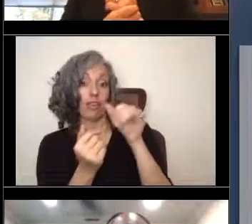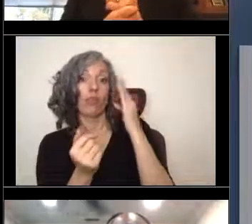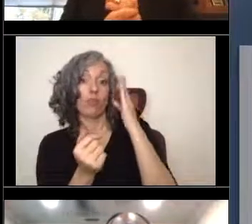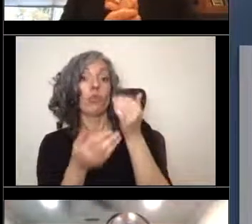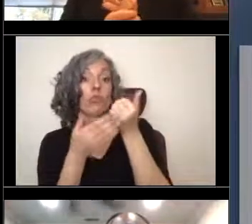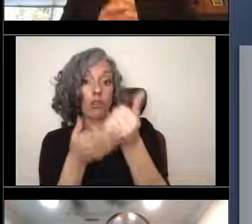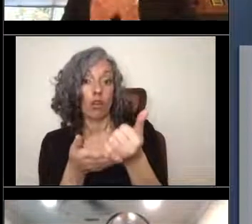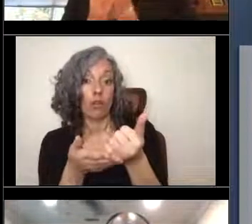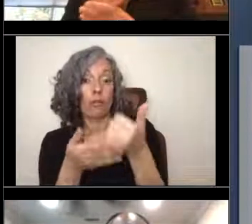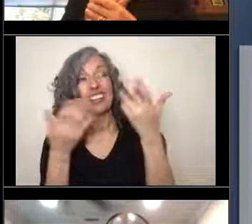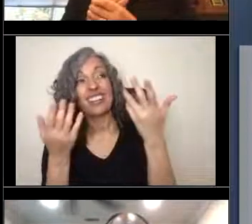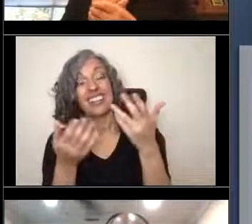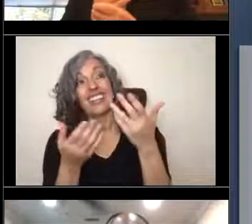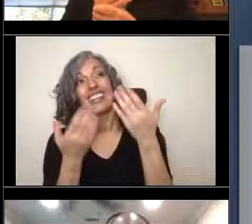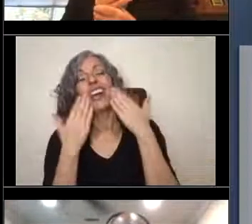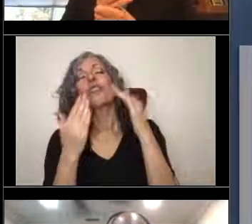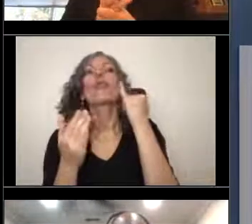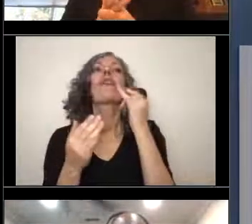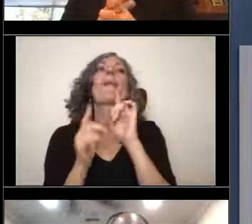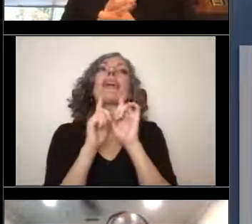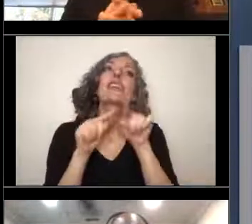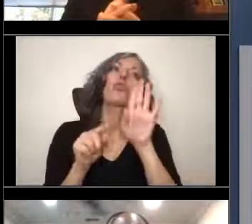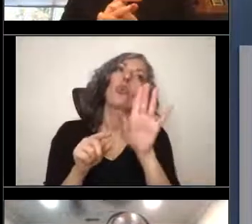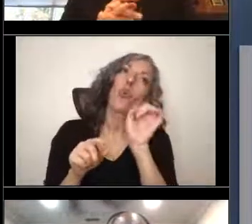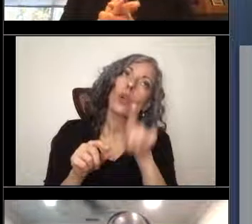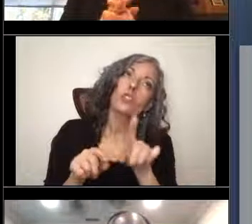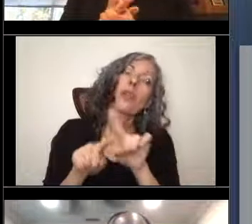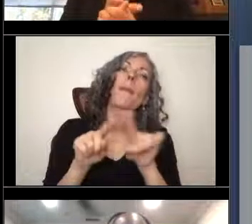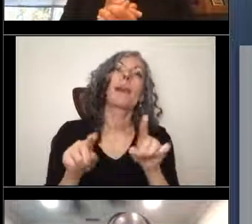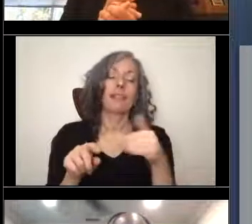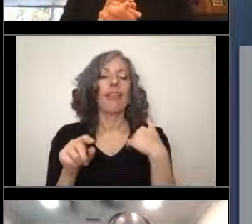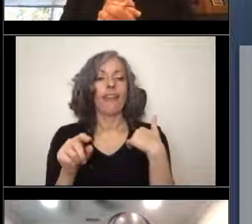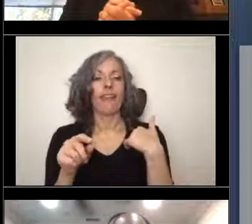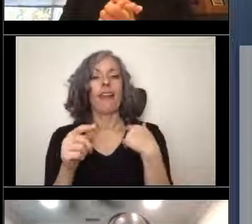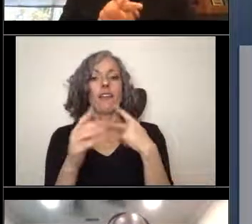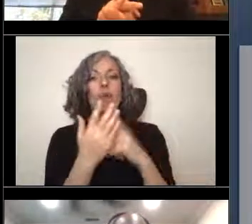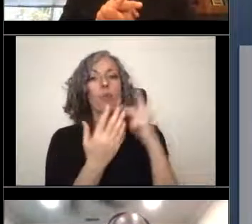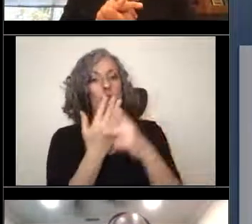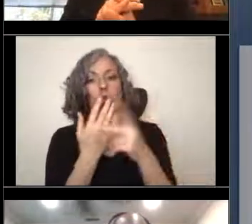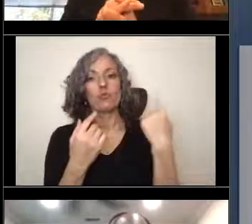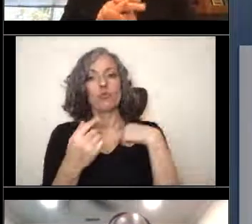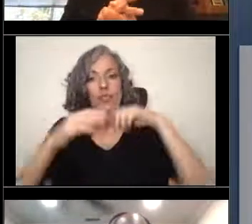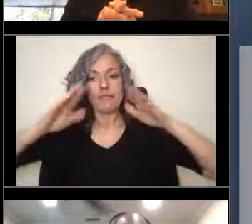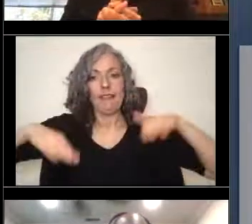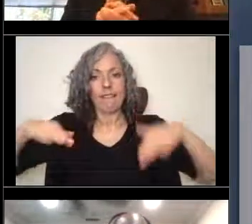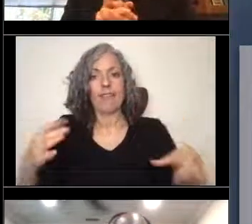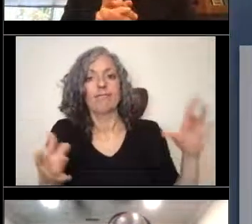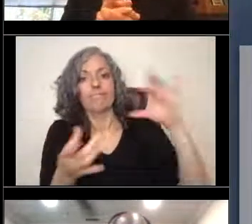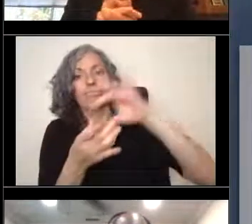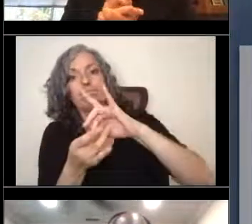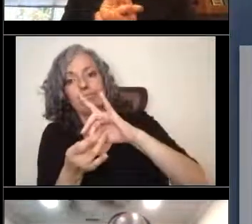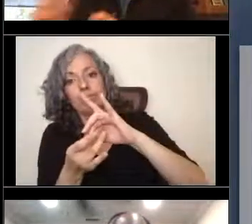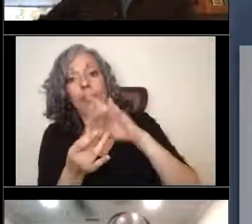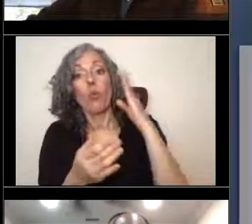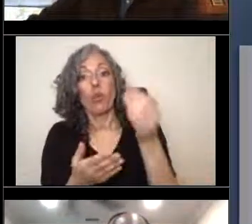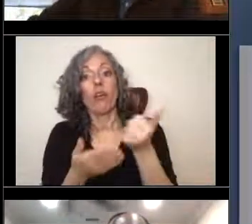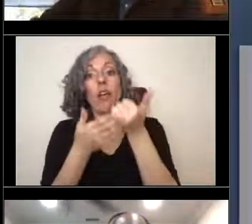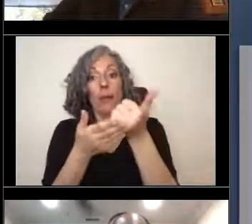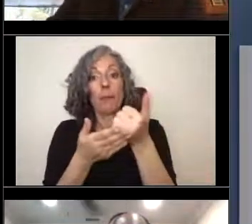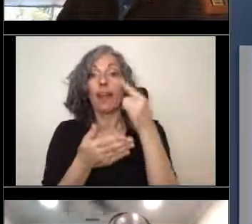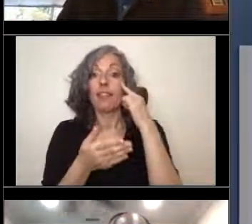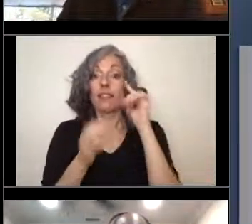answering your question, but there are programs out there that we're not necessarily tapping into that may help on some of it. But I think there's opportunities to kind of look more